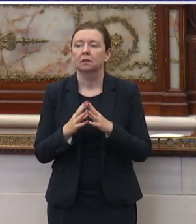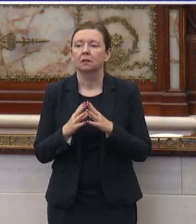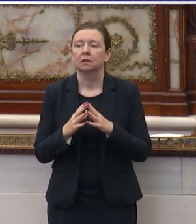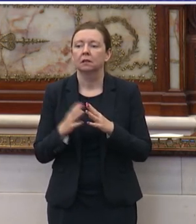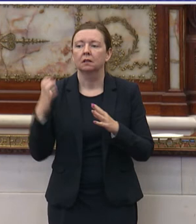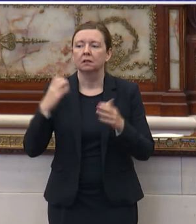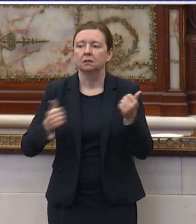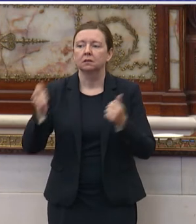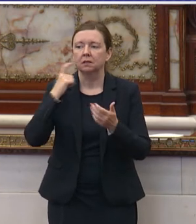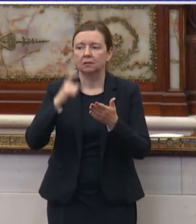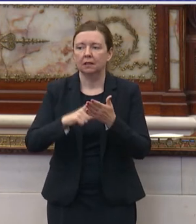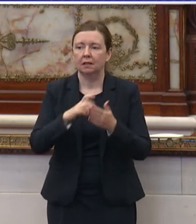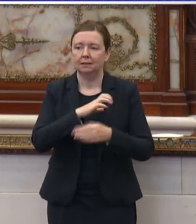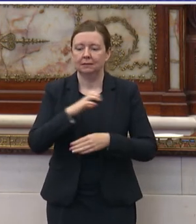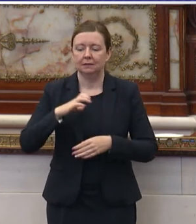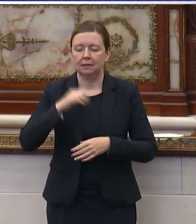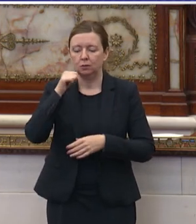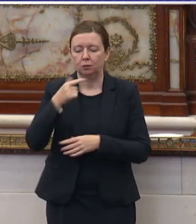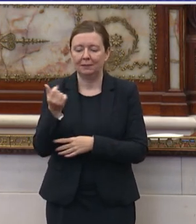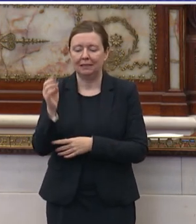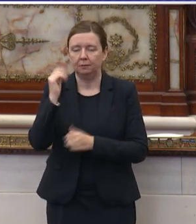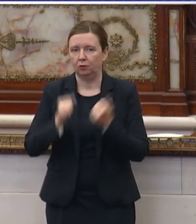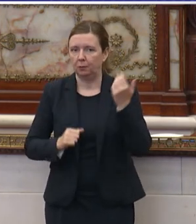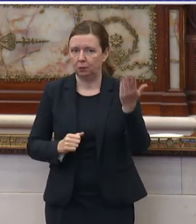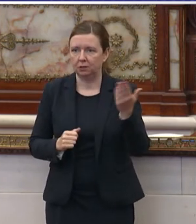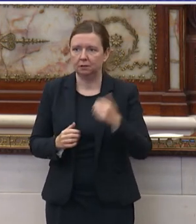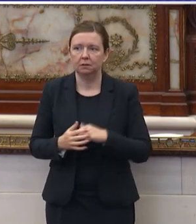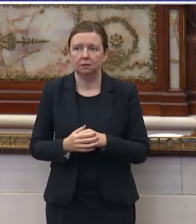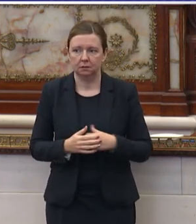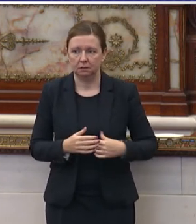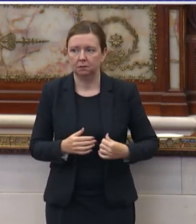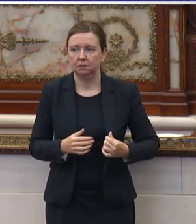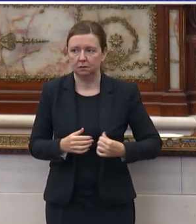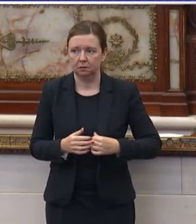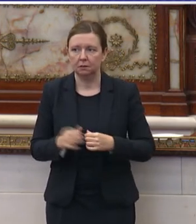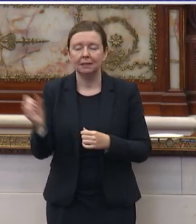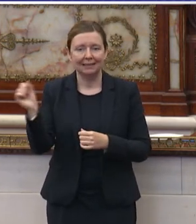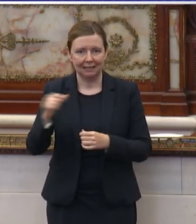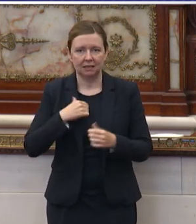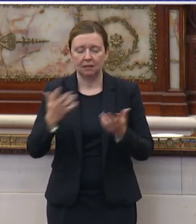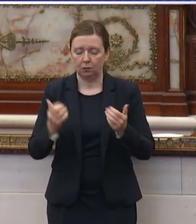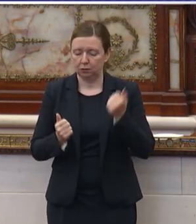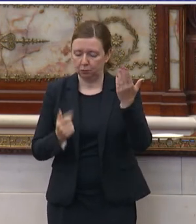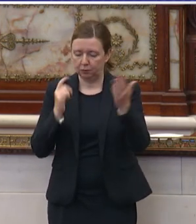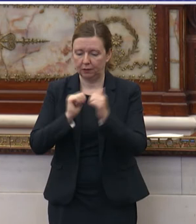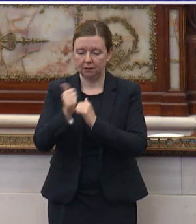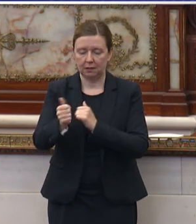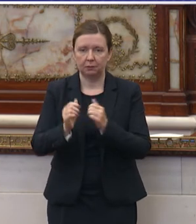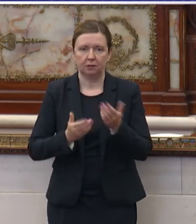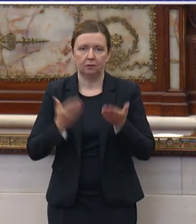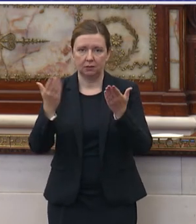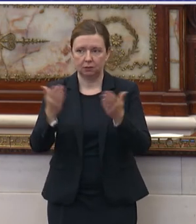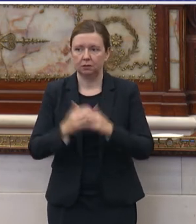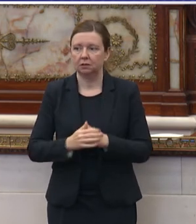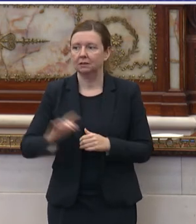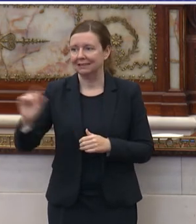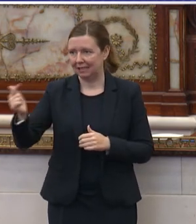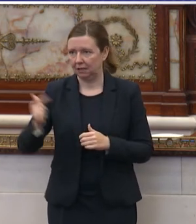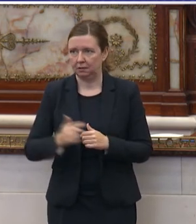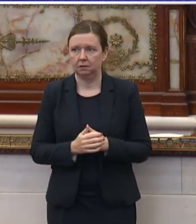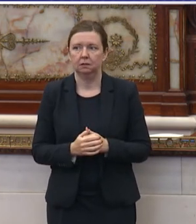Chair recognizes Councilwoman Gim for a motion on the resolution. Yes, I'd like to move for the adoption of the resolution.